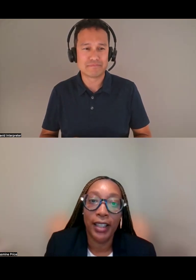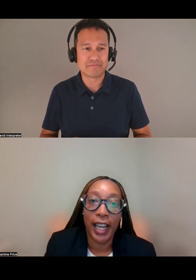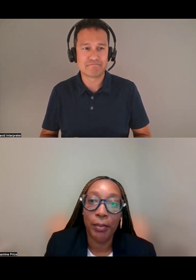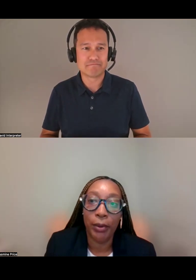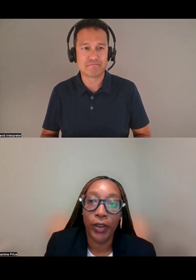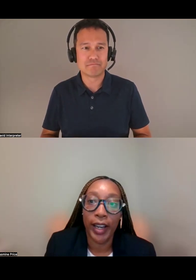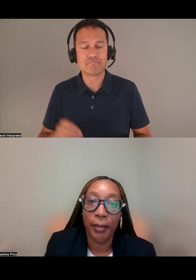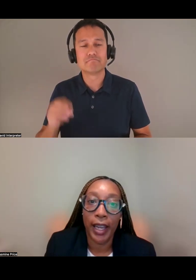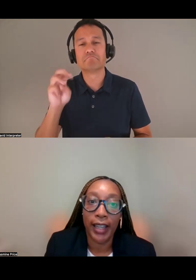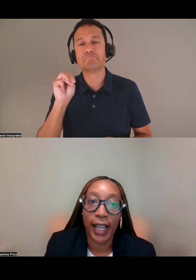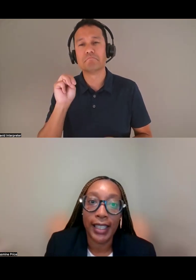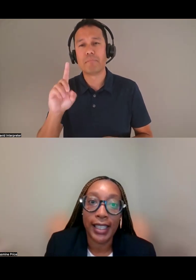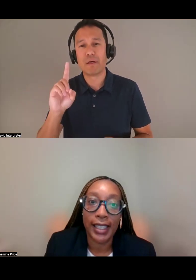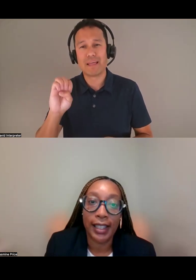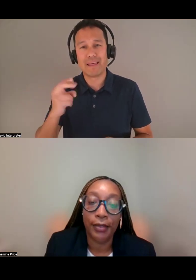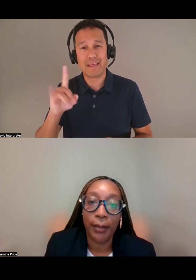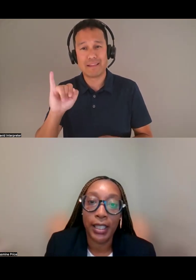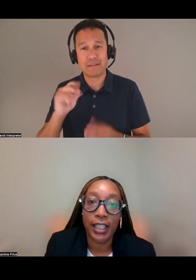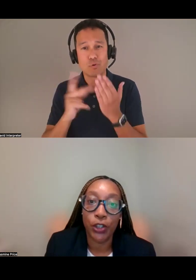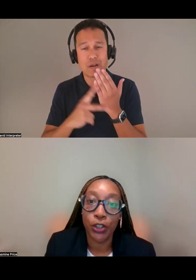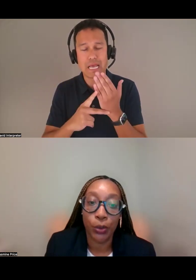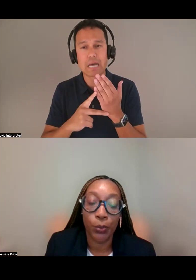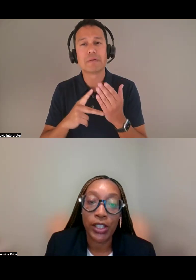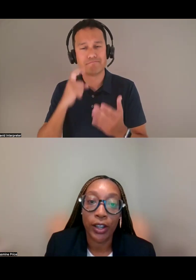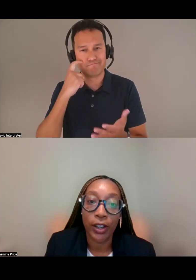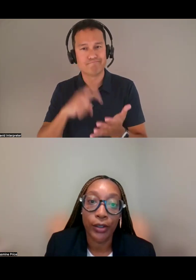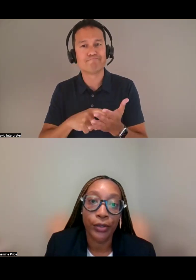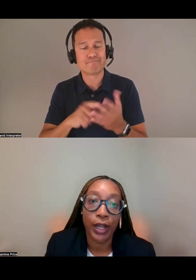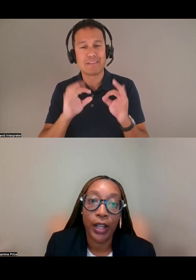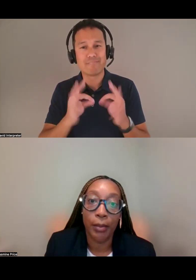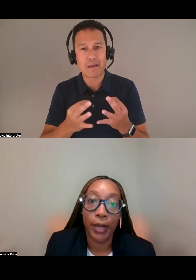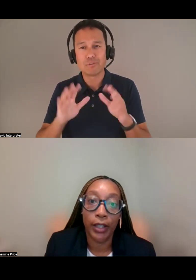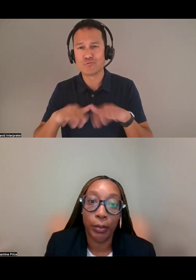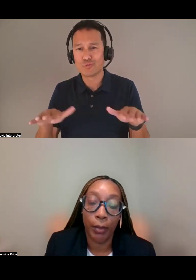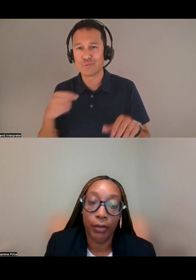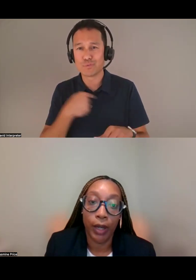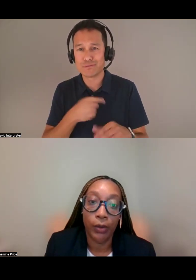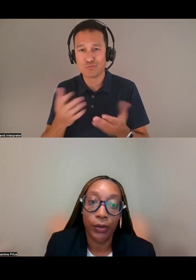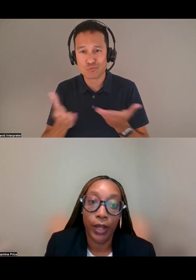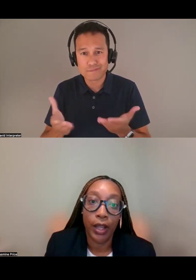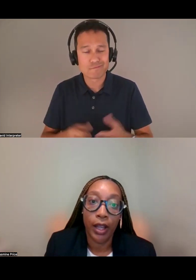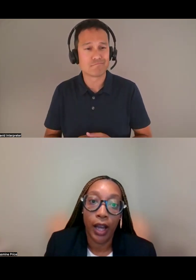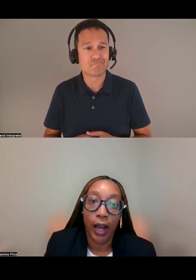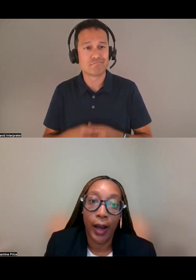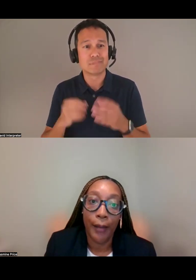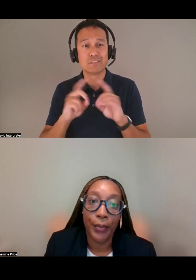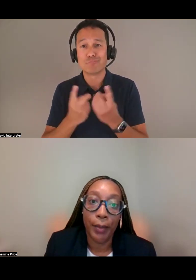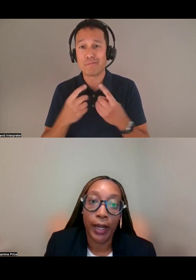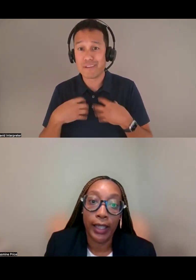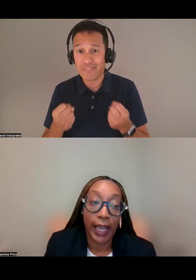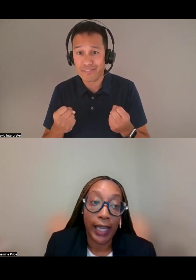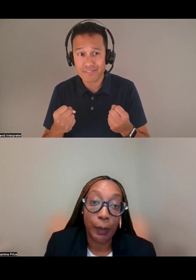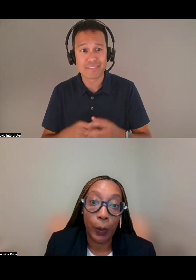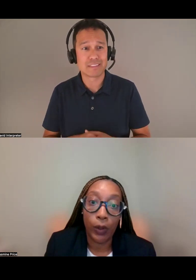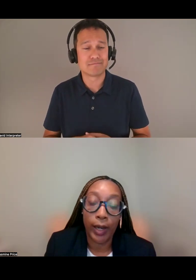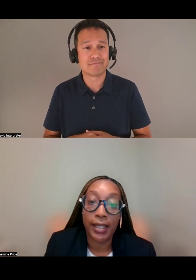The Maryland EHDI program acknowledges the families and children whom we serve, the Maryland Department of Health, the